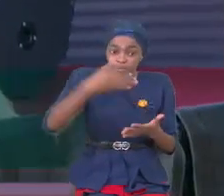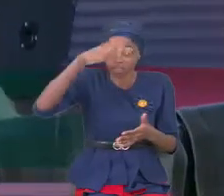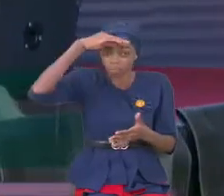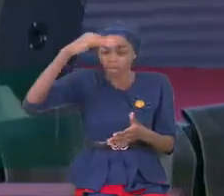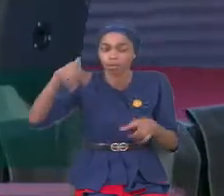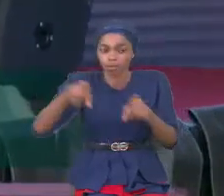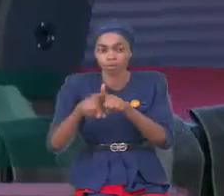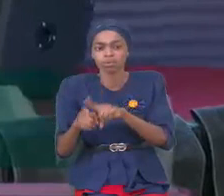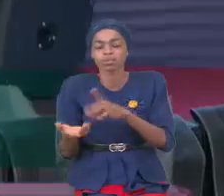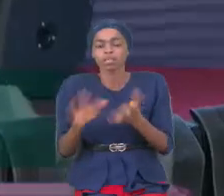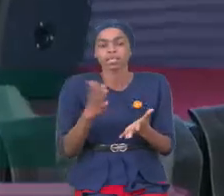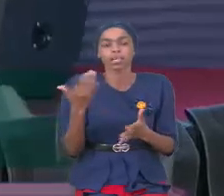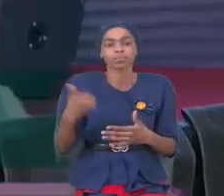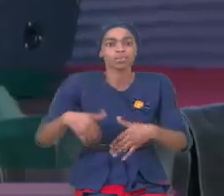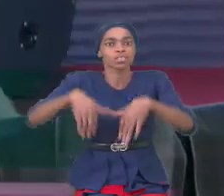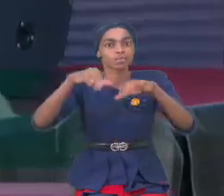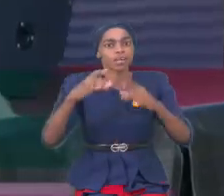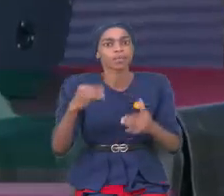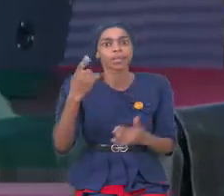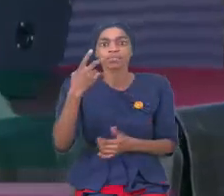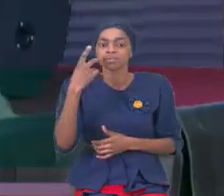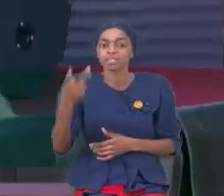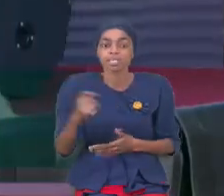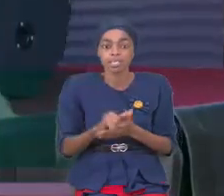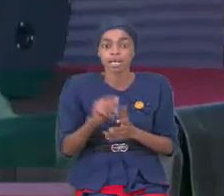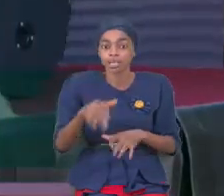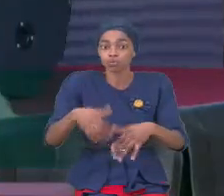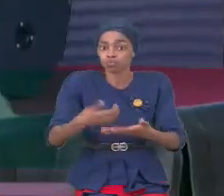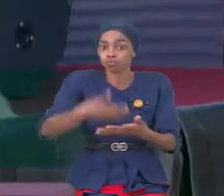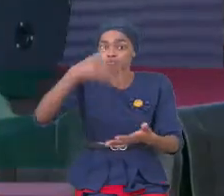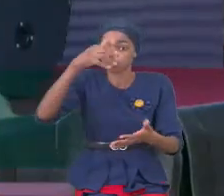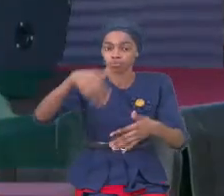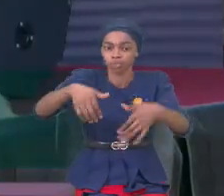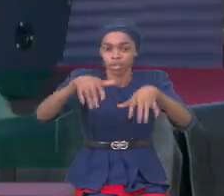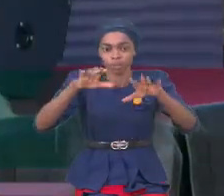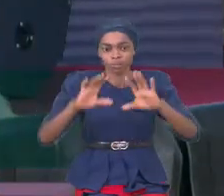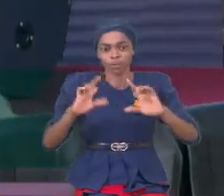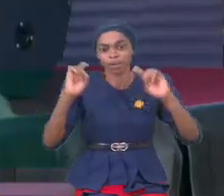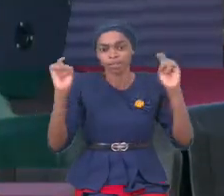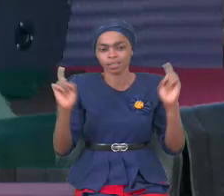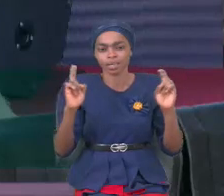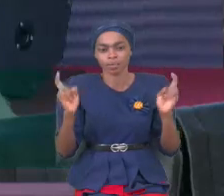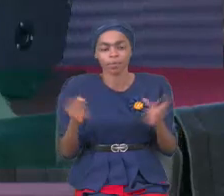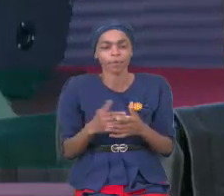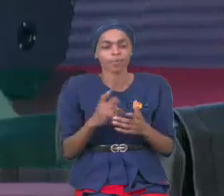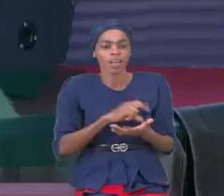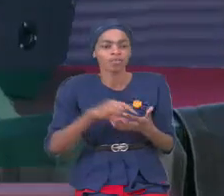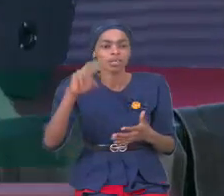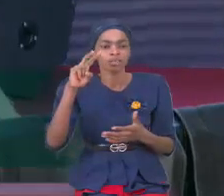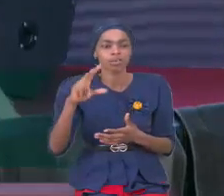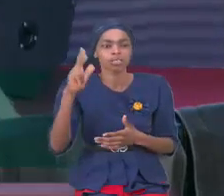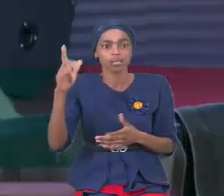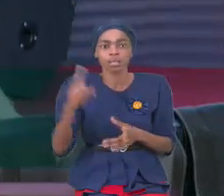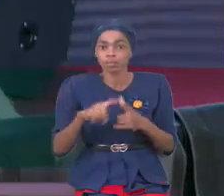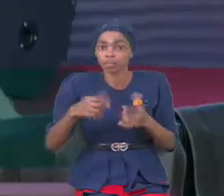in verse 23. It says in verse 23, and in hell he lift up his eyes, being in torments,